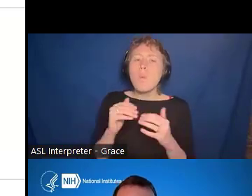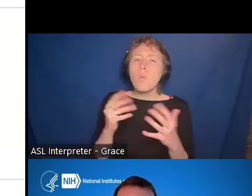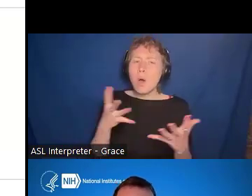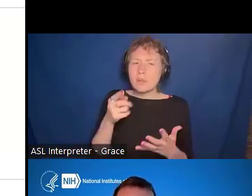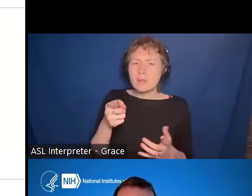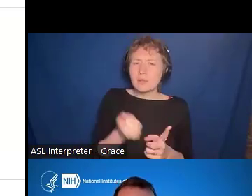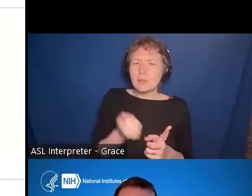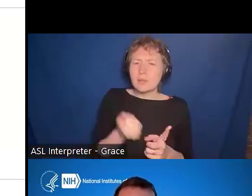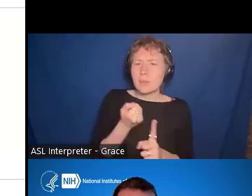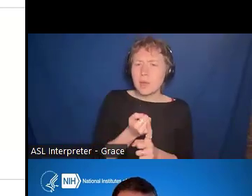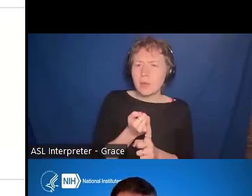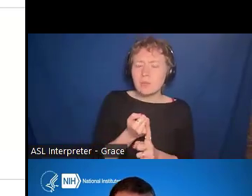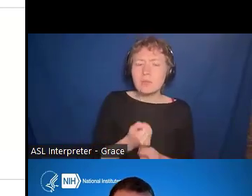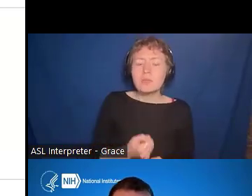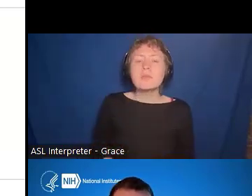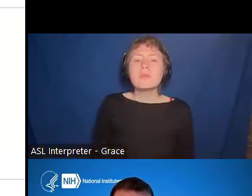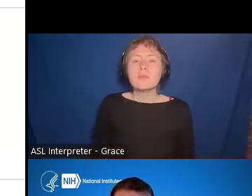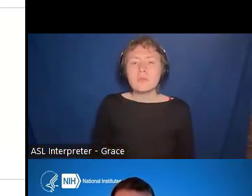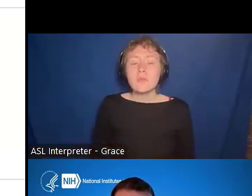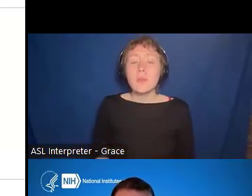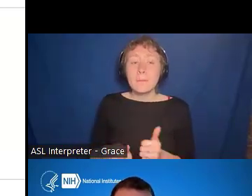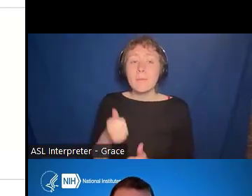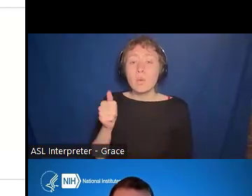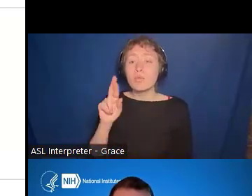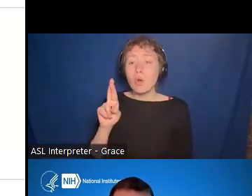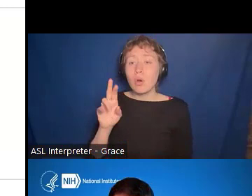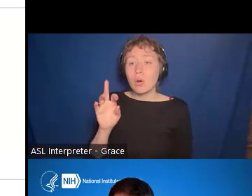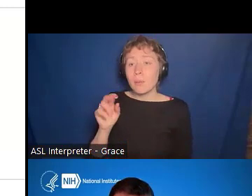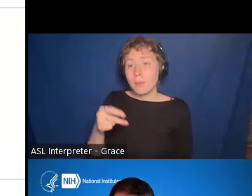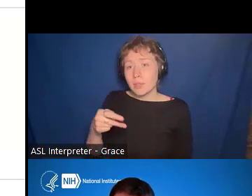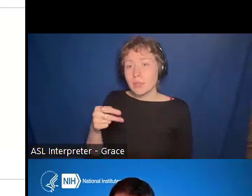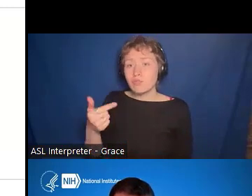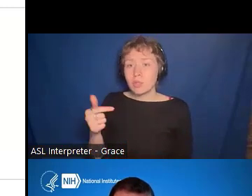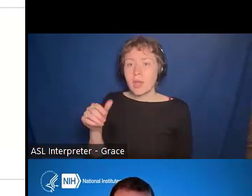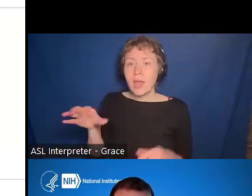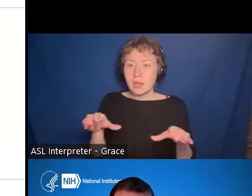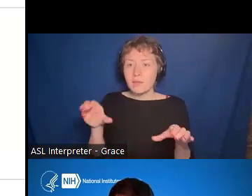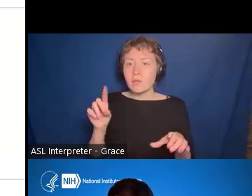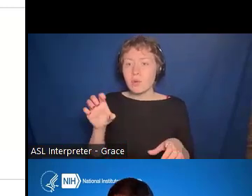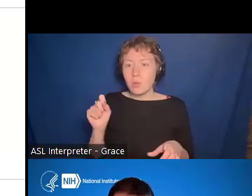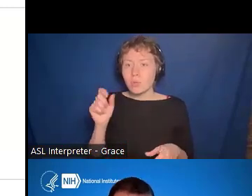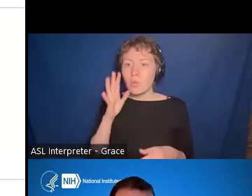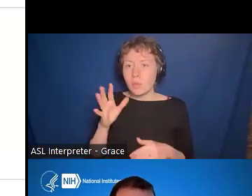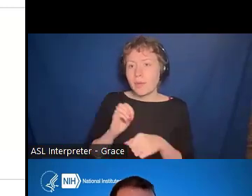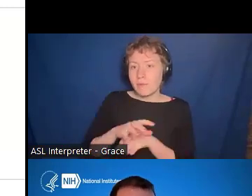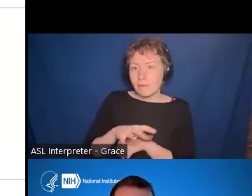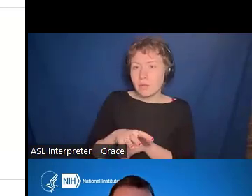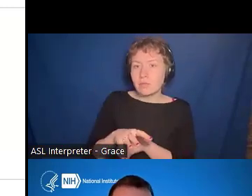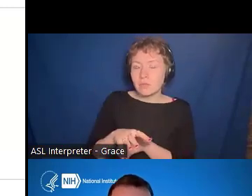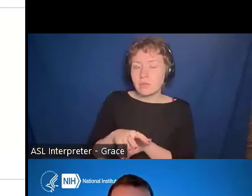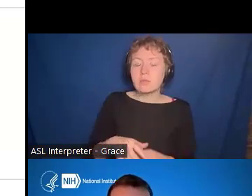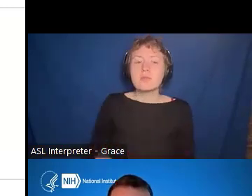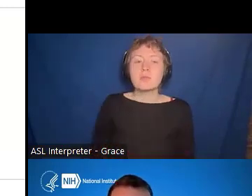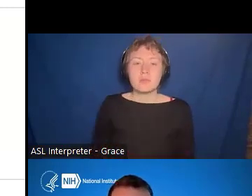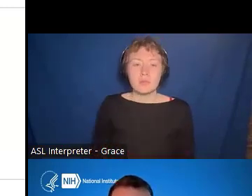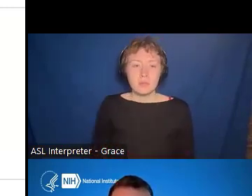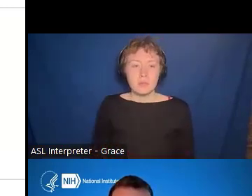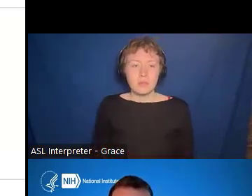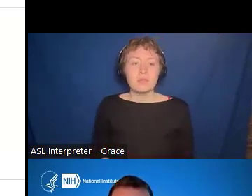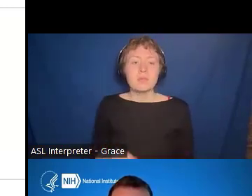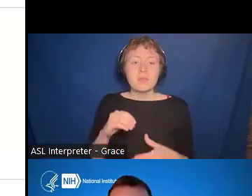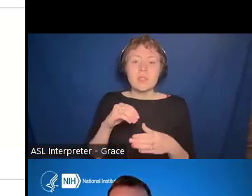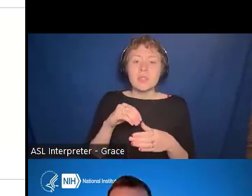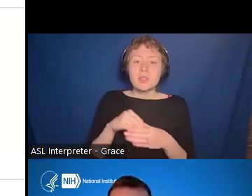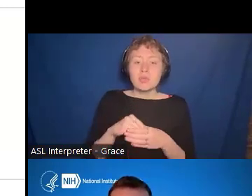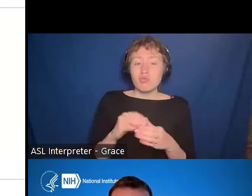Most RPG activity codes will be affected by this. I'm going to, in the chat now, we're going to put